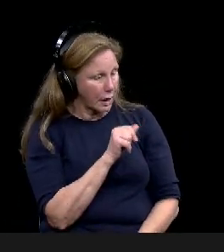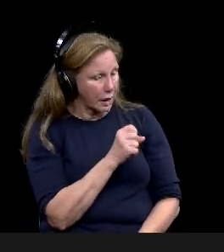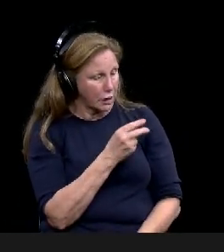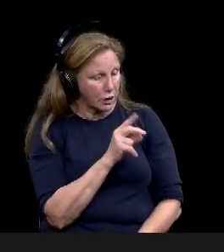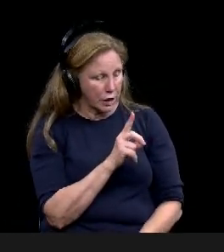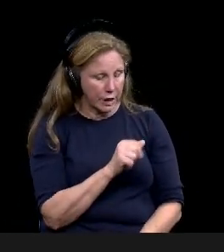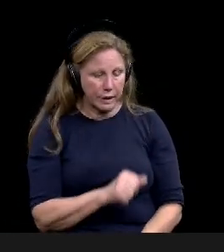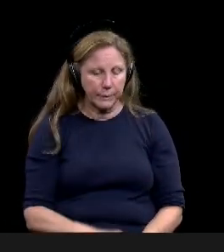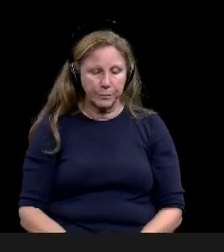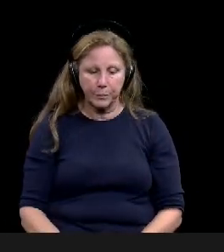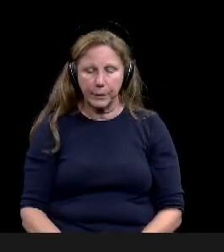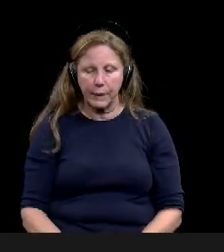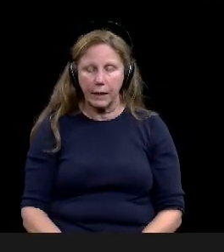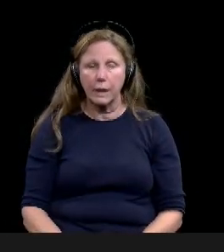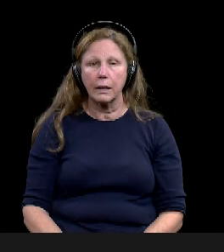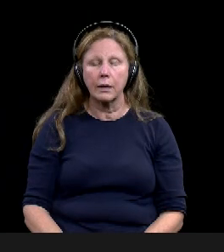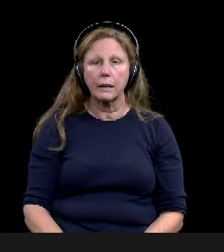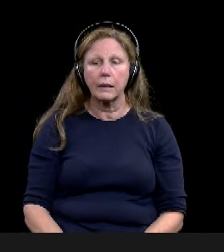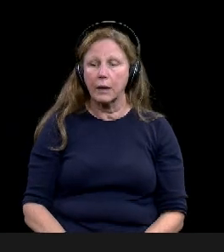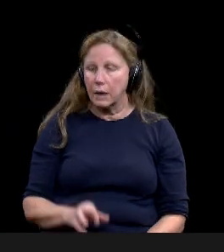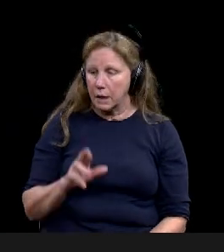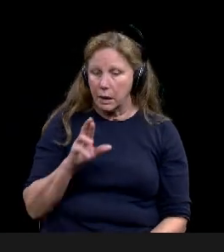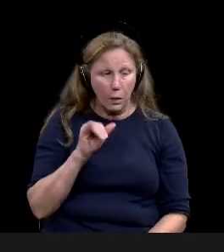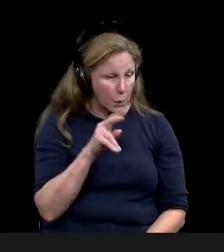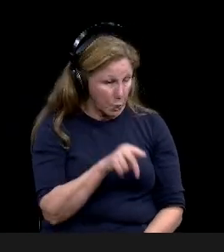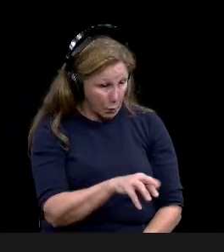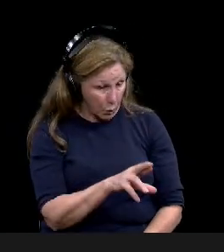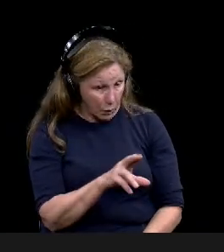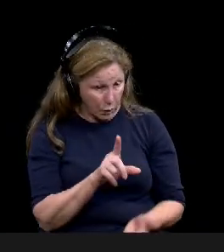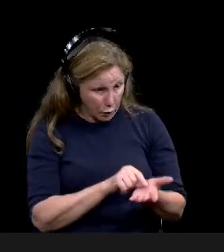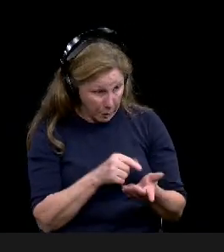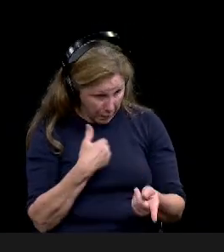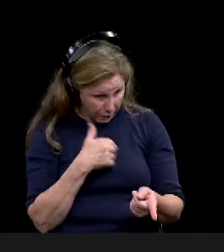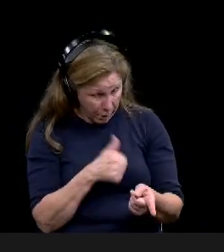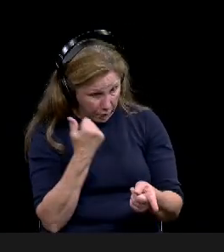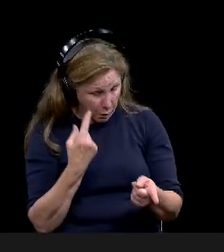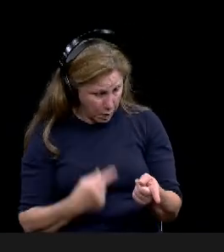Yes. It kind of relates to that last question, but